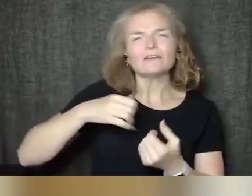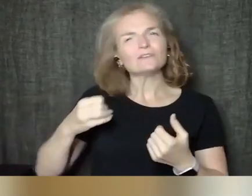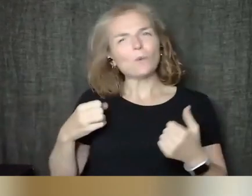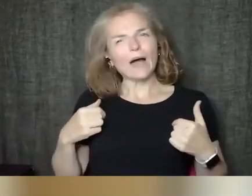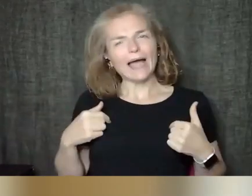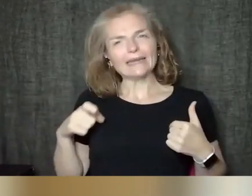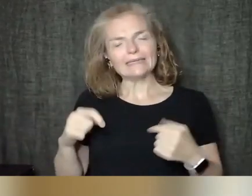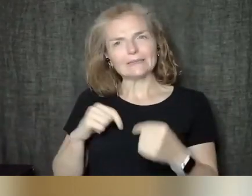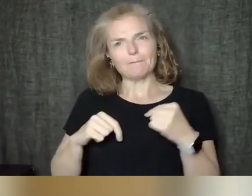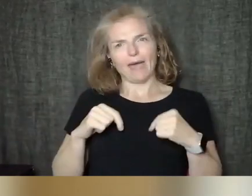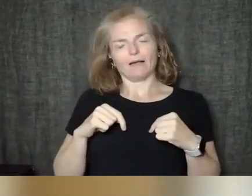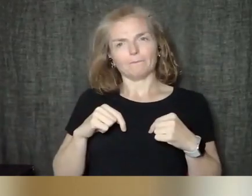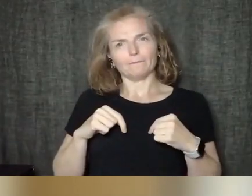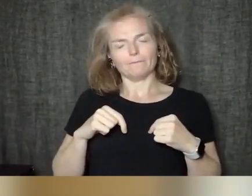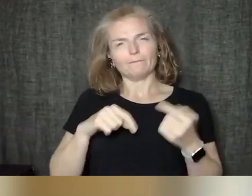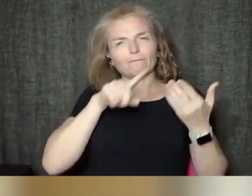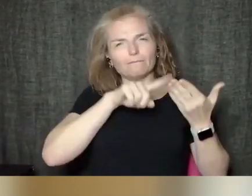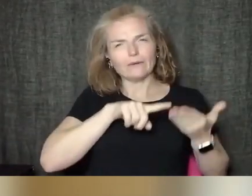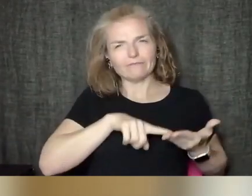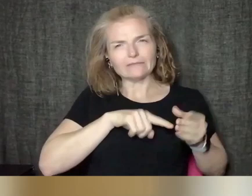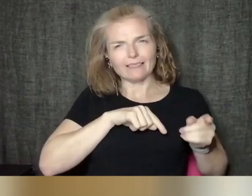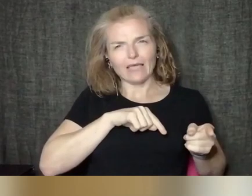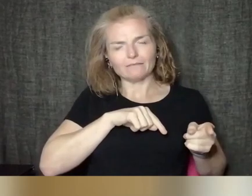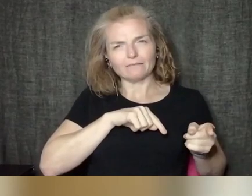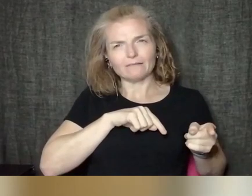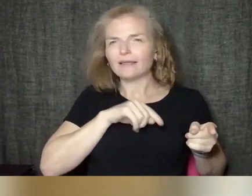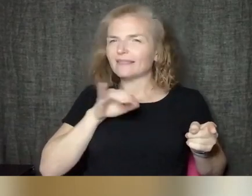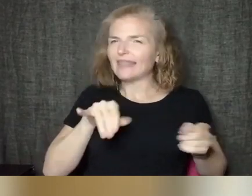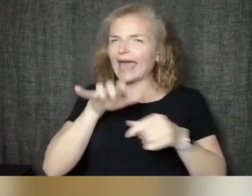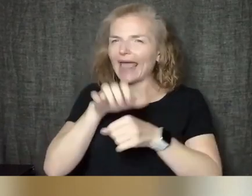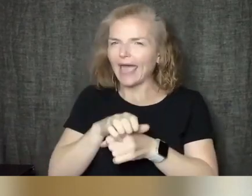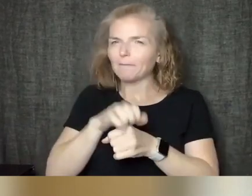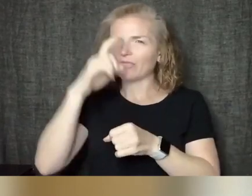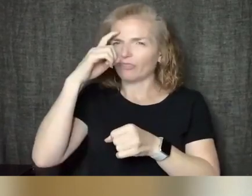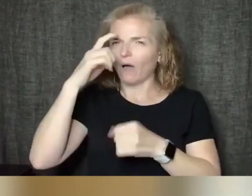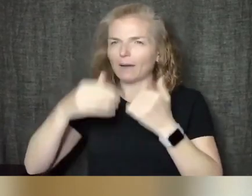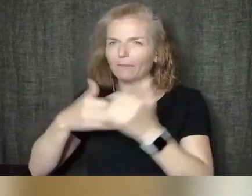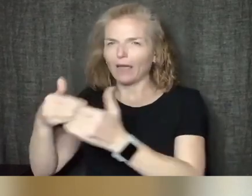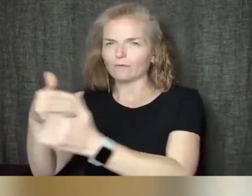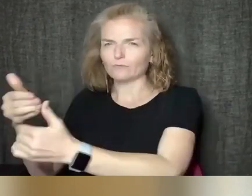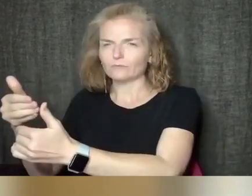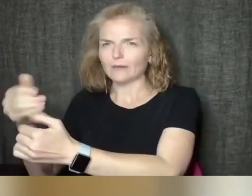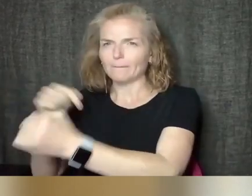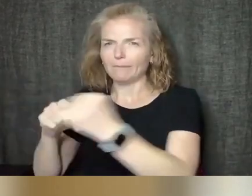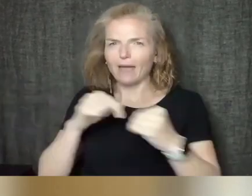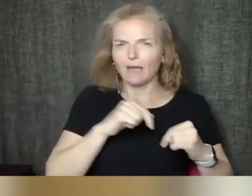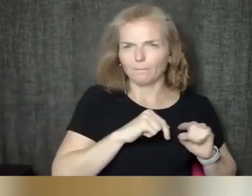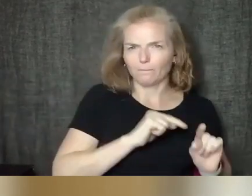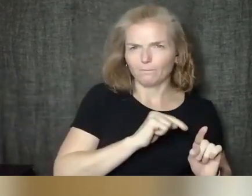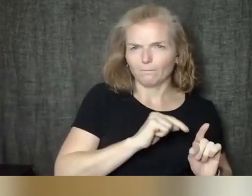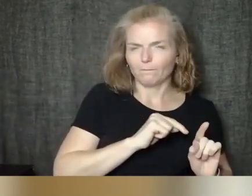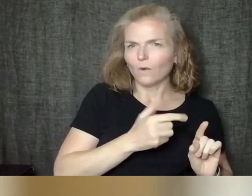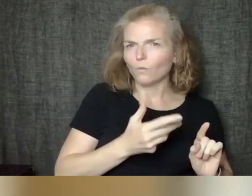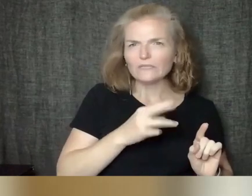underneath this pattern and what's sustaining that pattern? And where is this thought getting its fuel? what happened